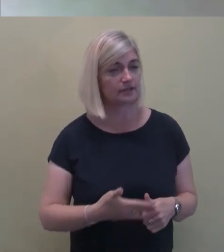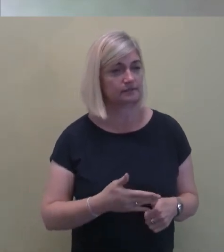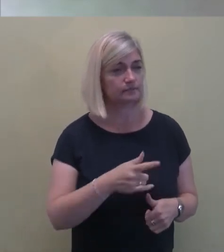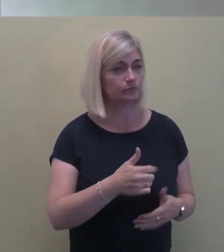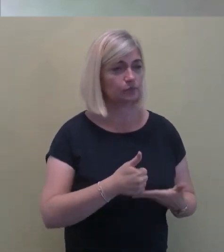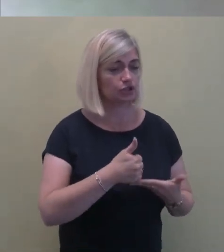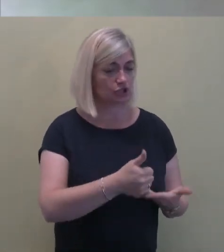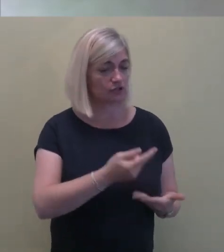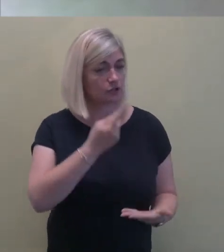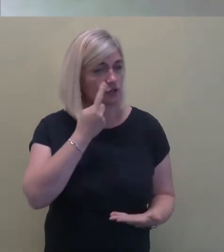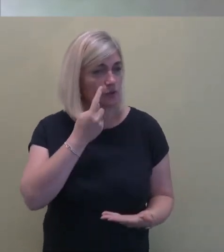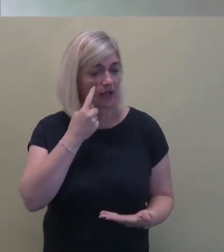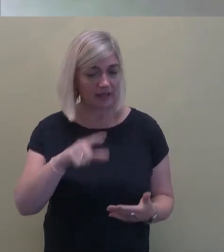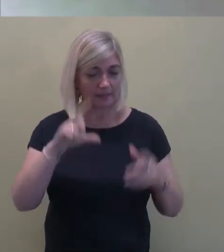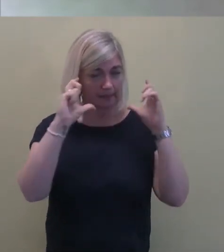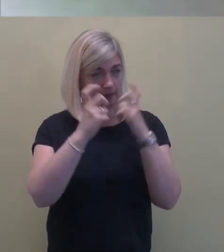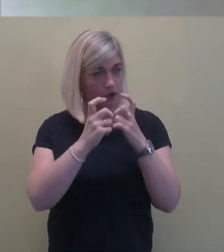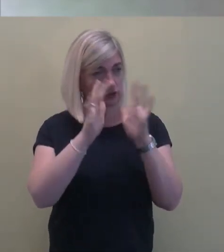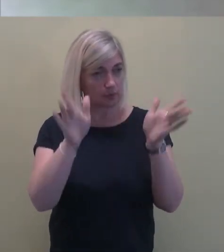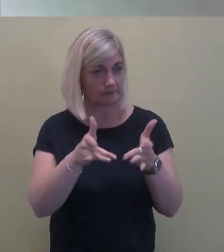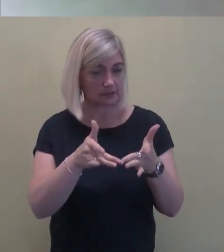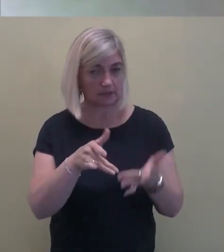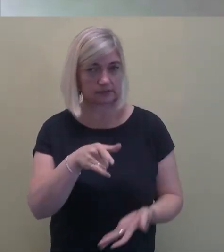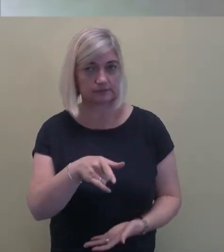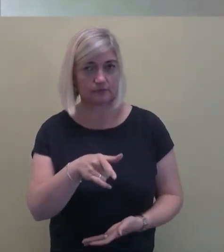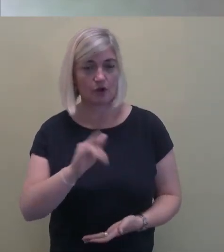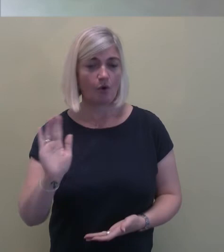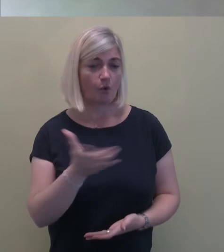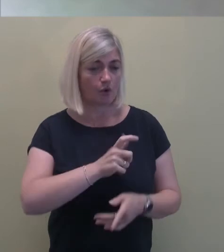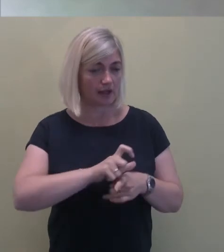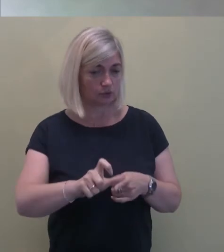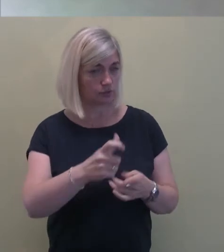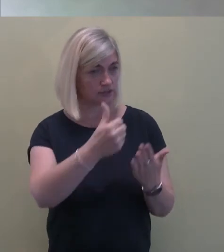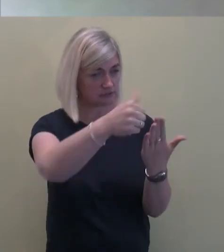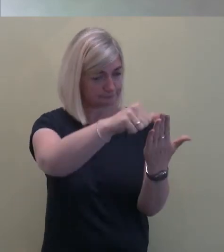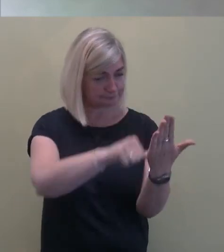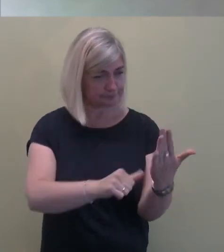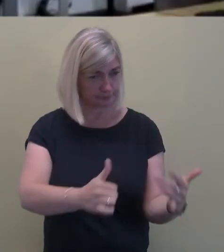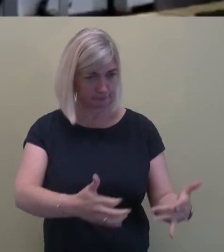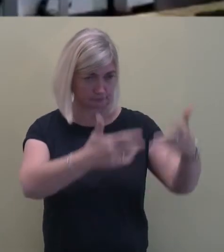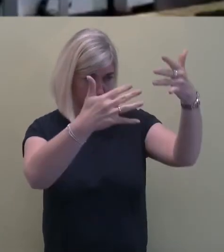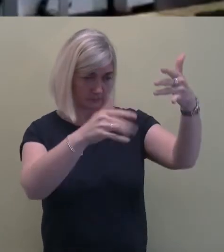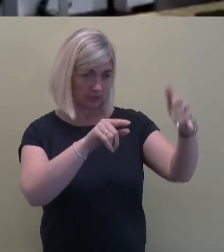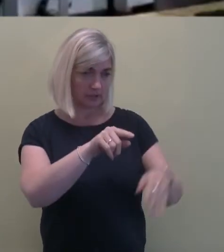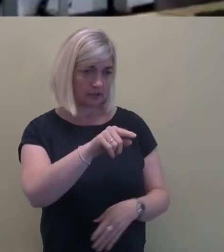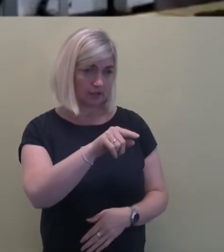have expert knowledge about our courses, particularly about our computing.